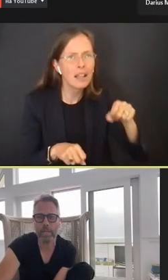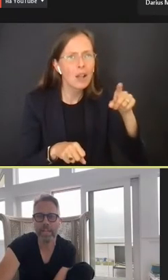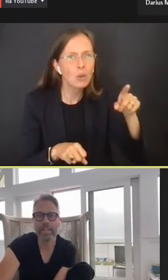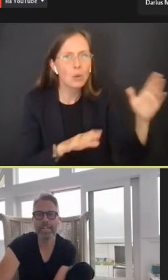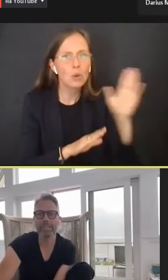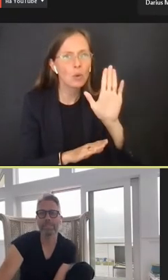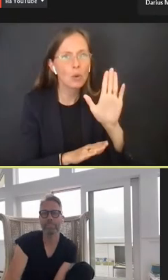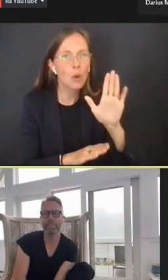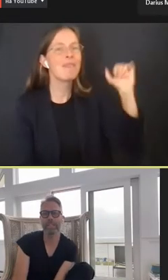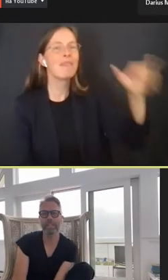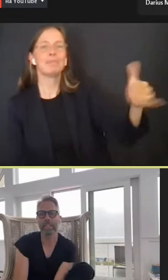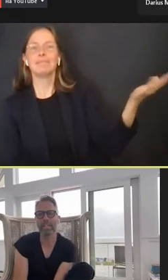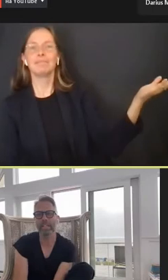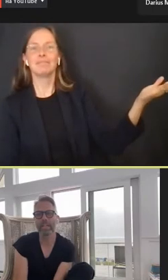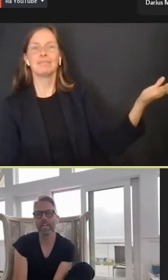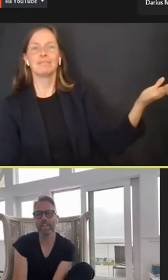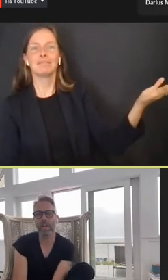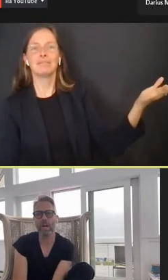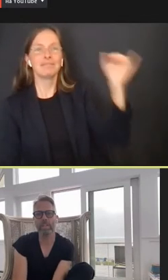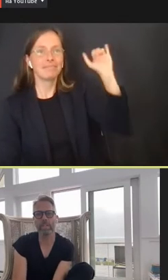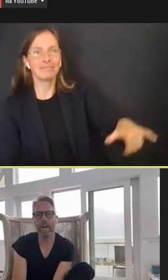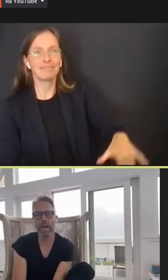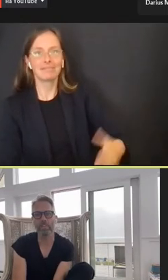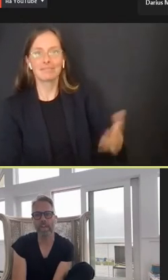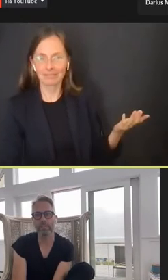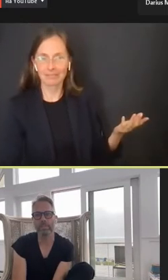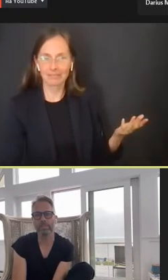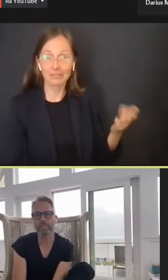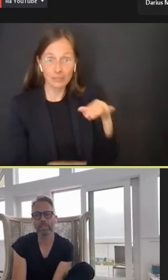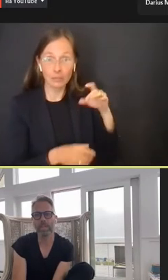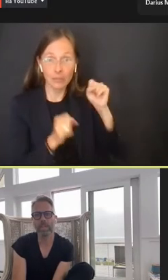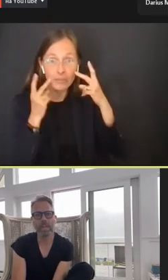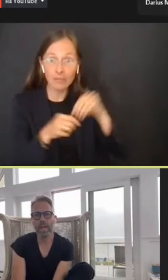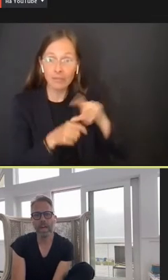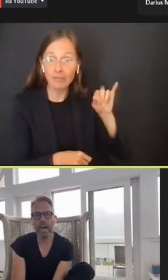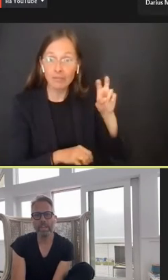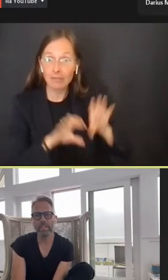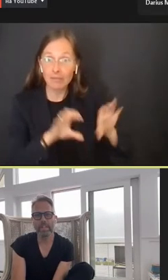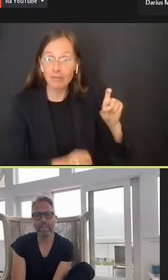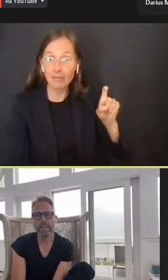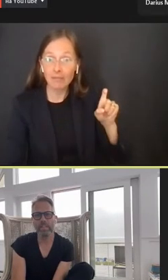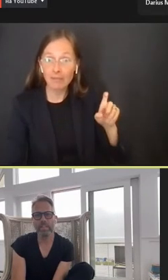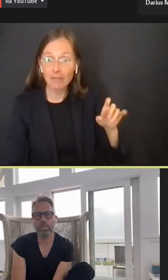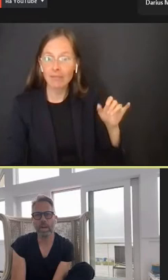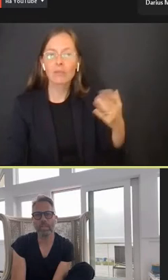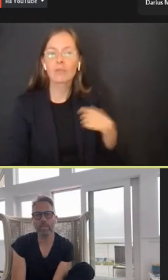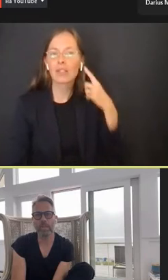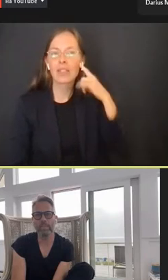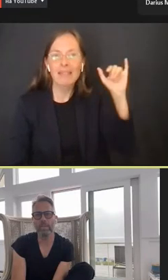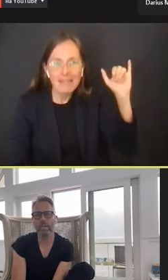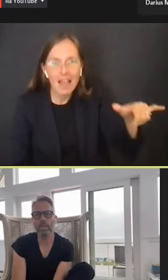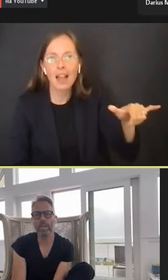backdrop? Yep. Is that on the live chat? I just think that's a great,